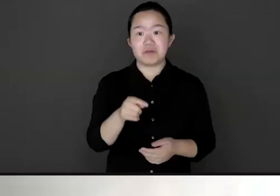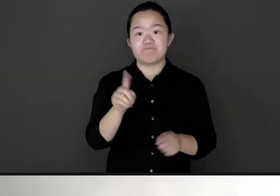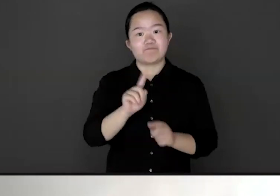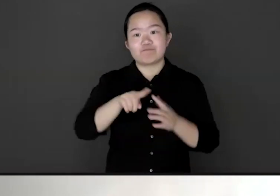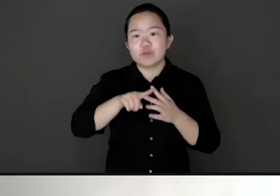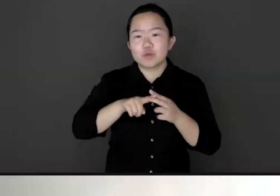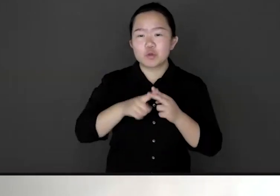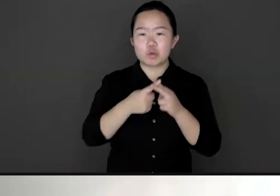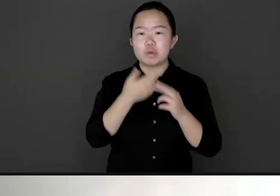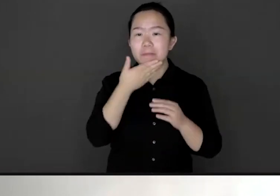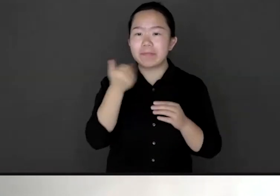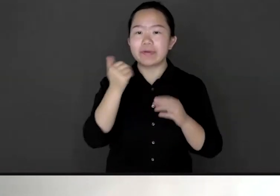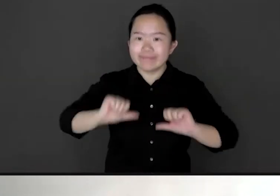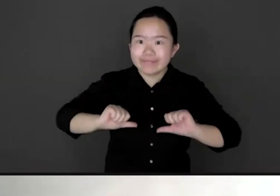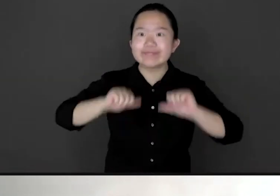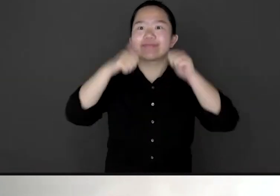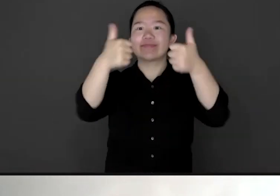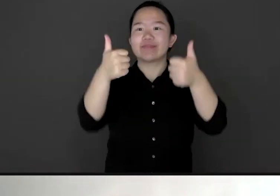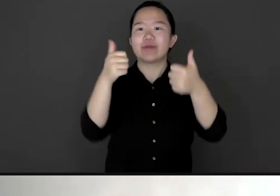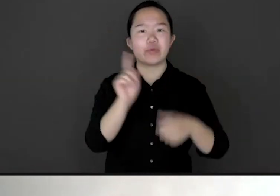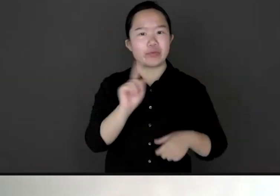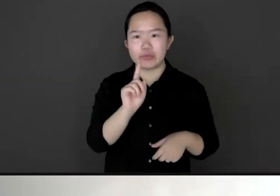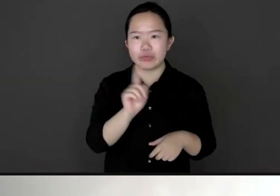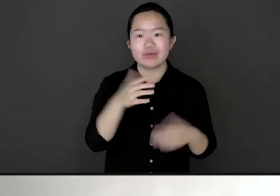those multiple large document pages in